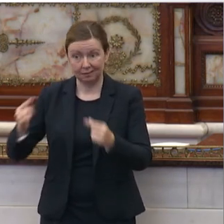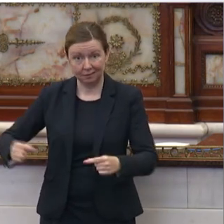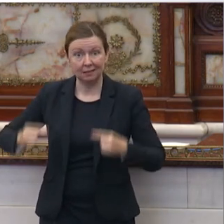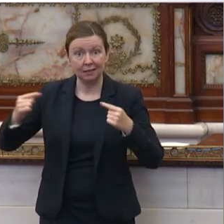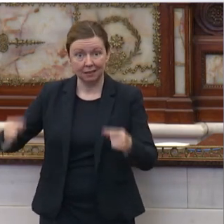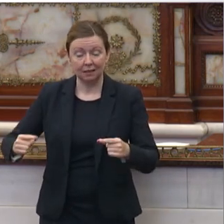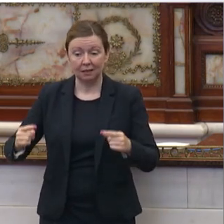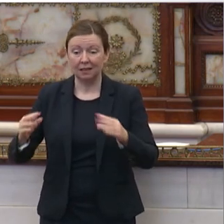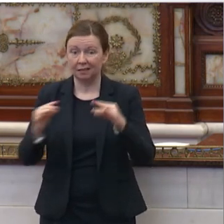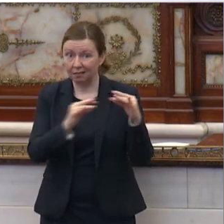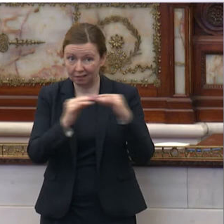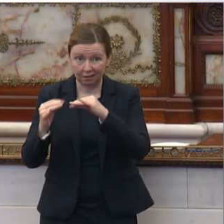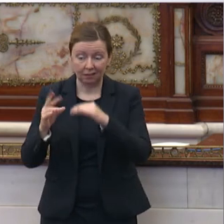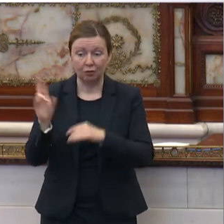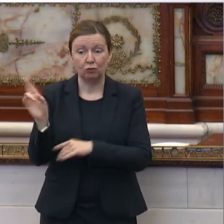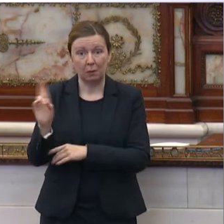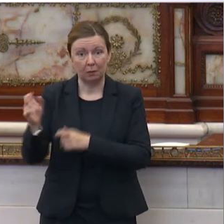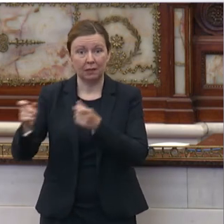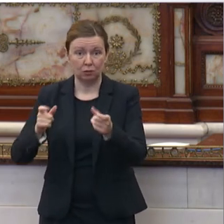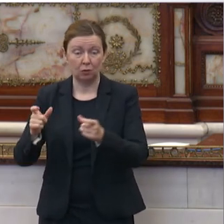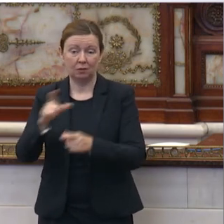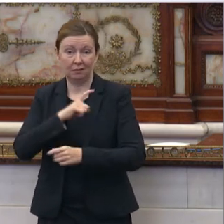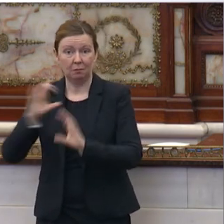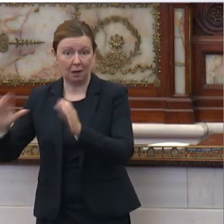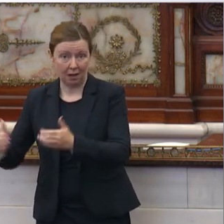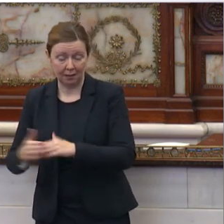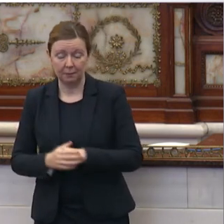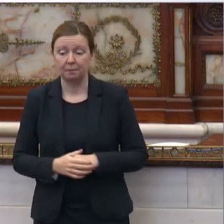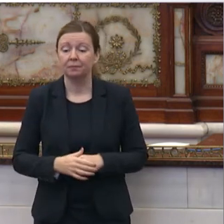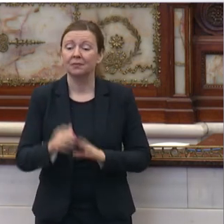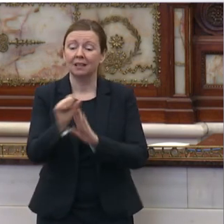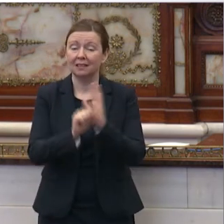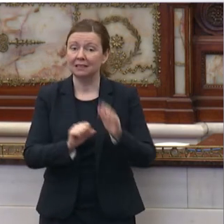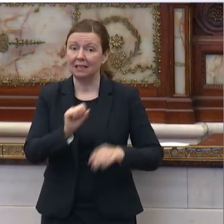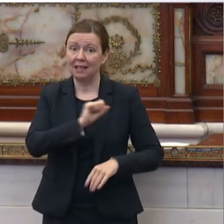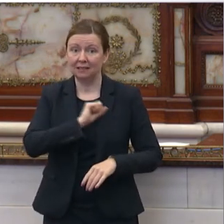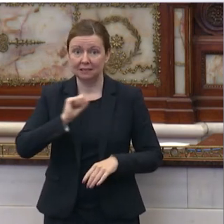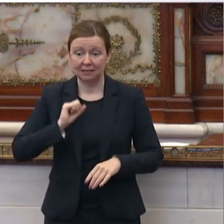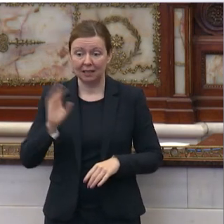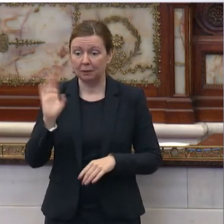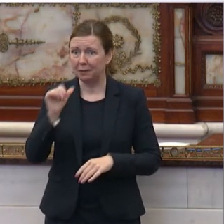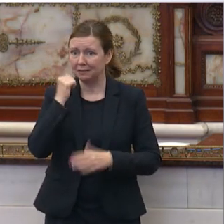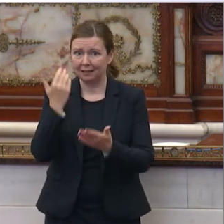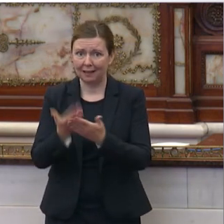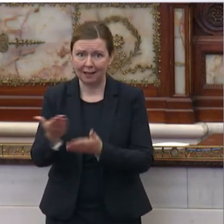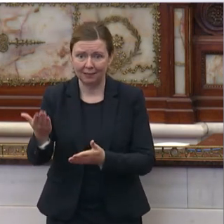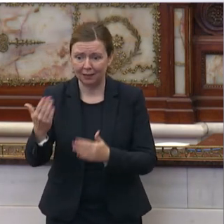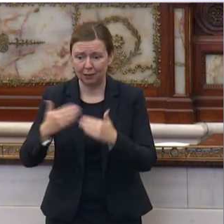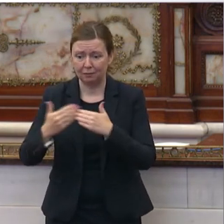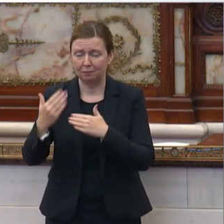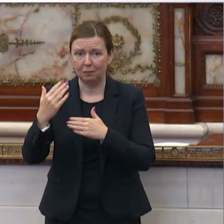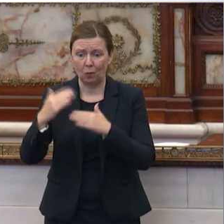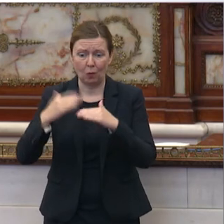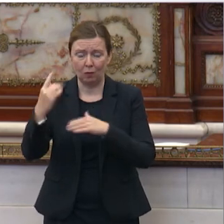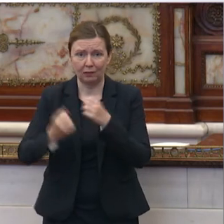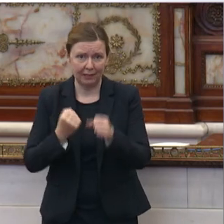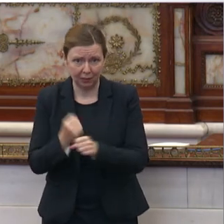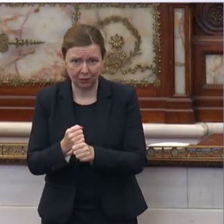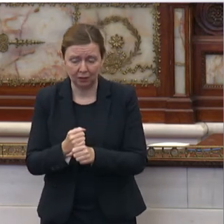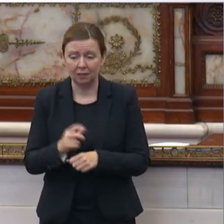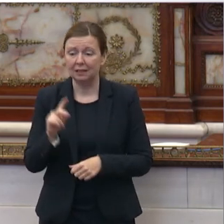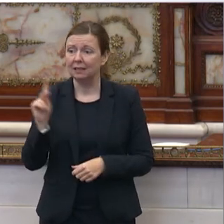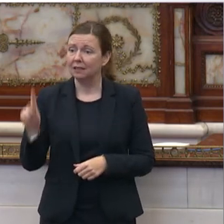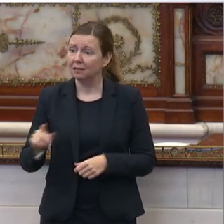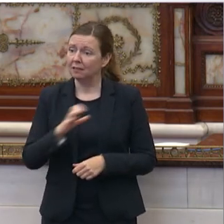combative Republican-controlled legislature. The state Senate bill hasn't gotten to the floor after more than a year. Now, Philly